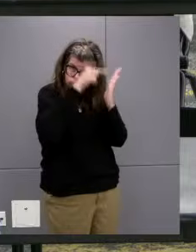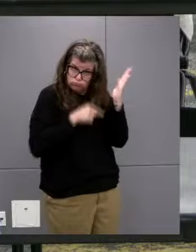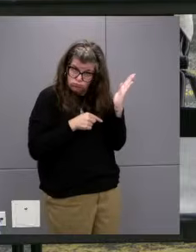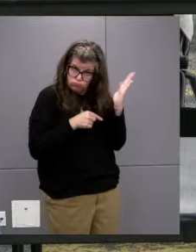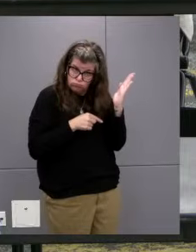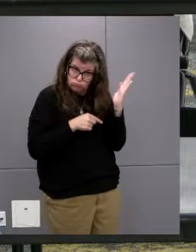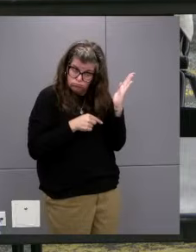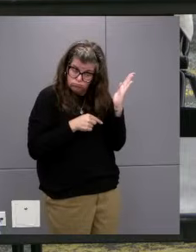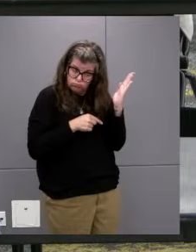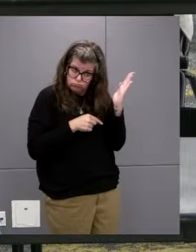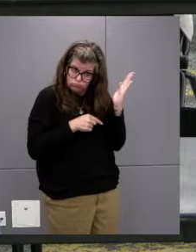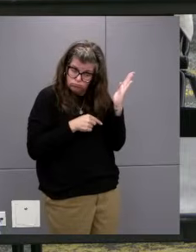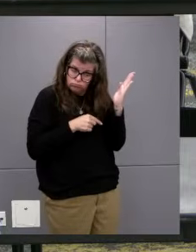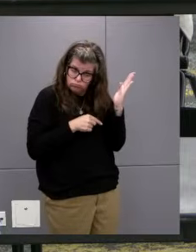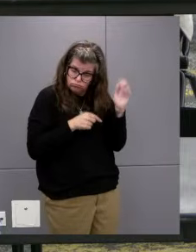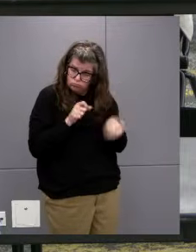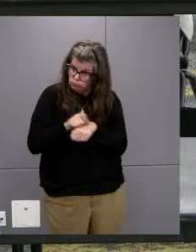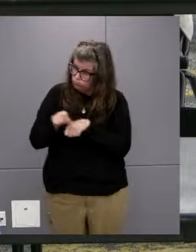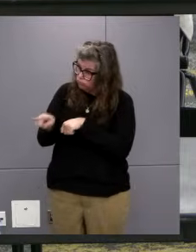So